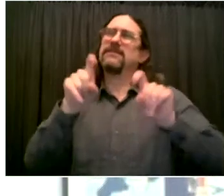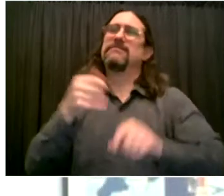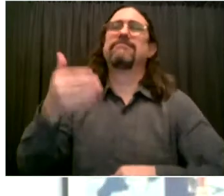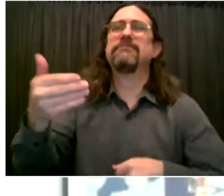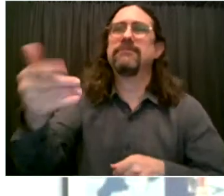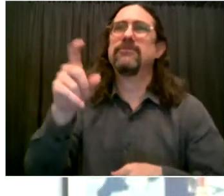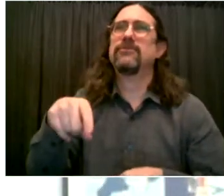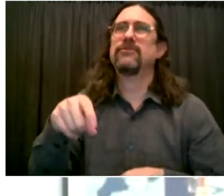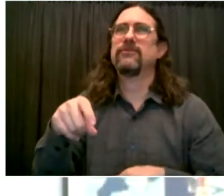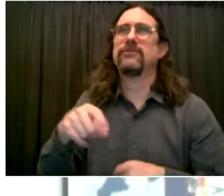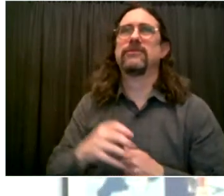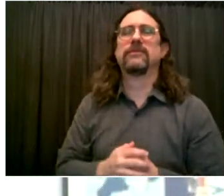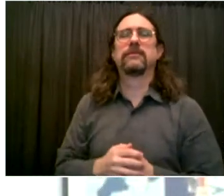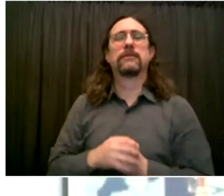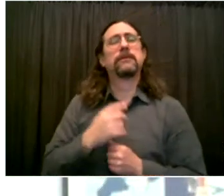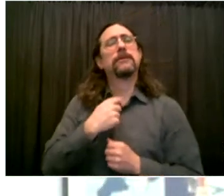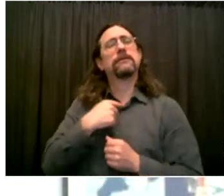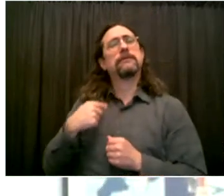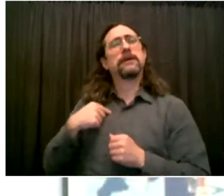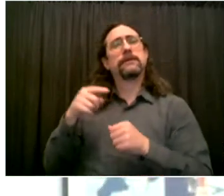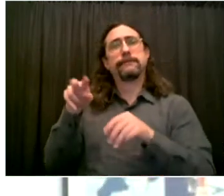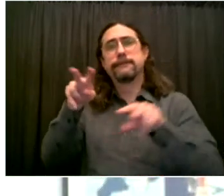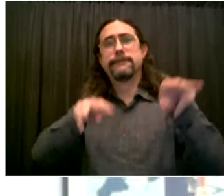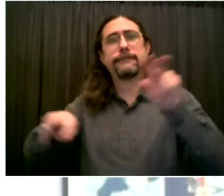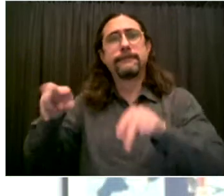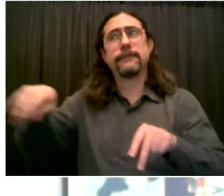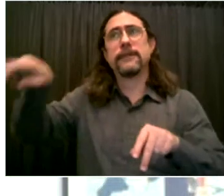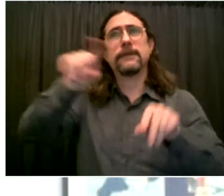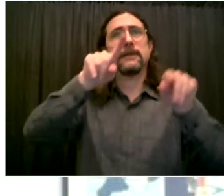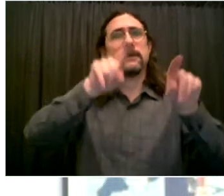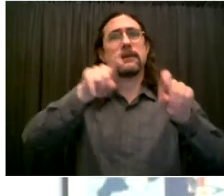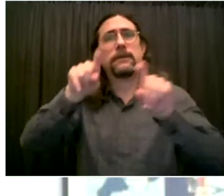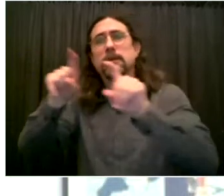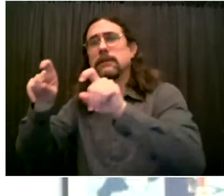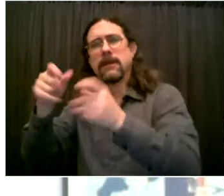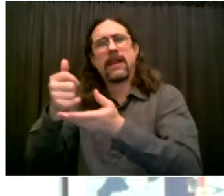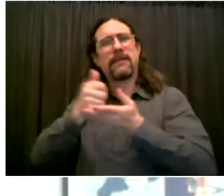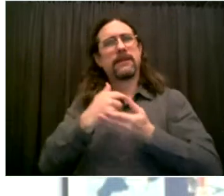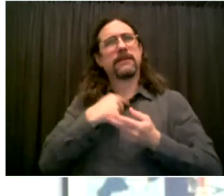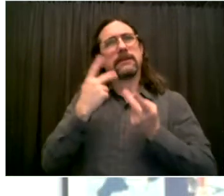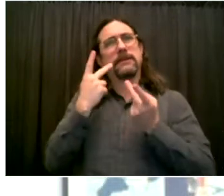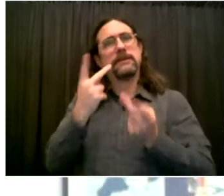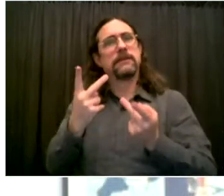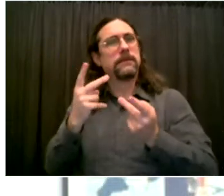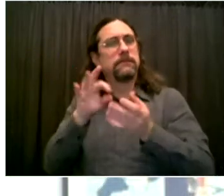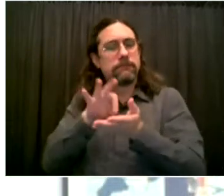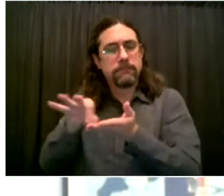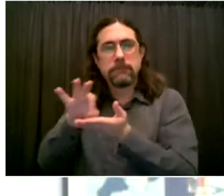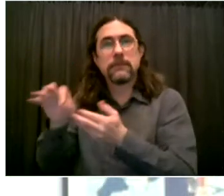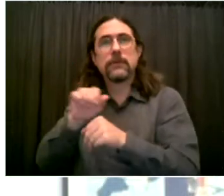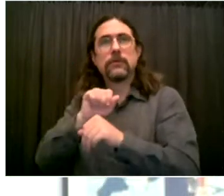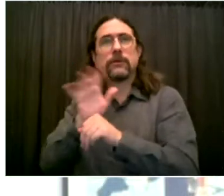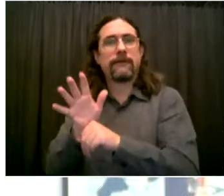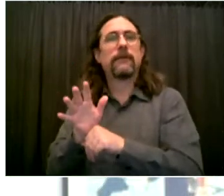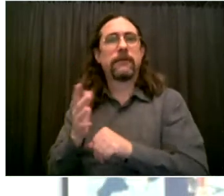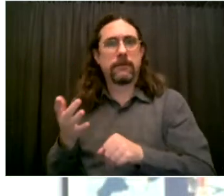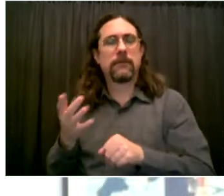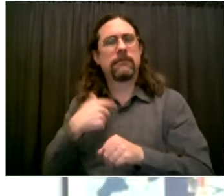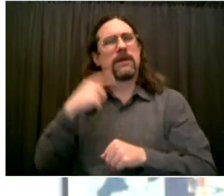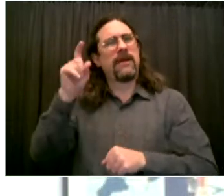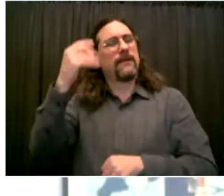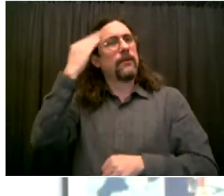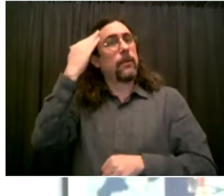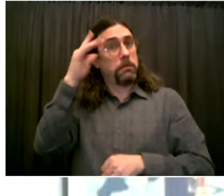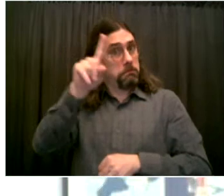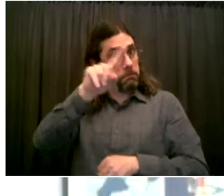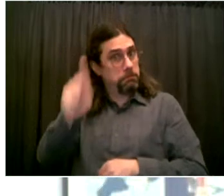monitoring that closely. And our message remains the same, which is We do encourage testing because it can help